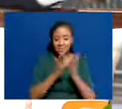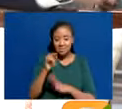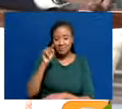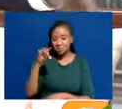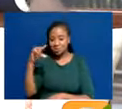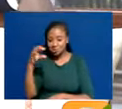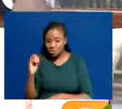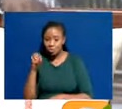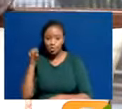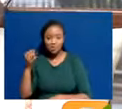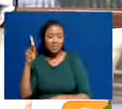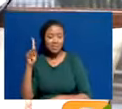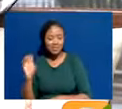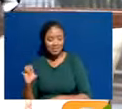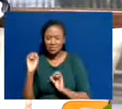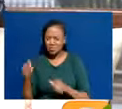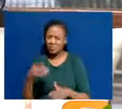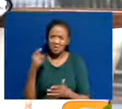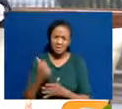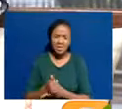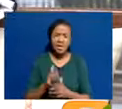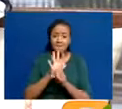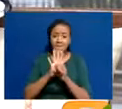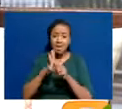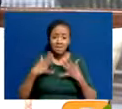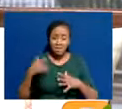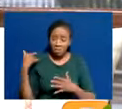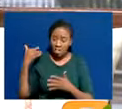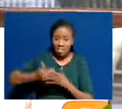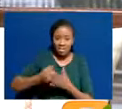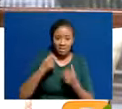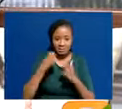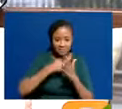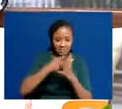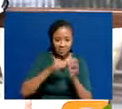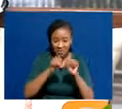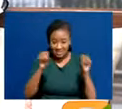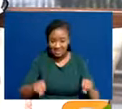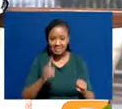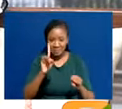an RTGS or how to... And that's... I know people have struggled with the system a bit, but in Indiana.